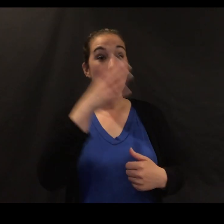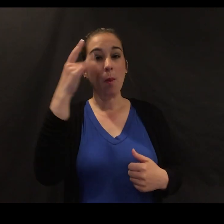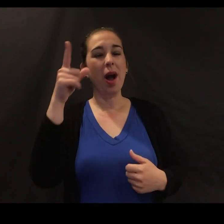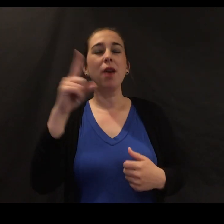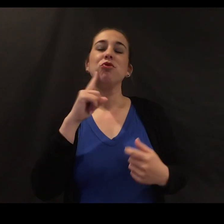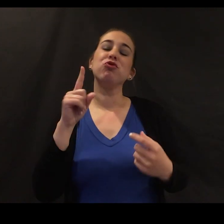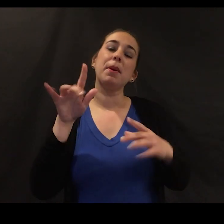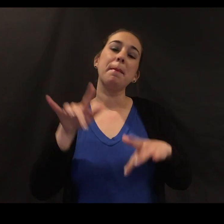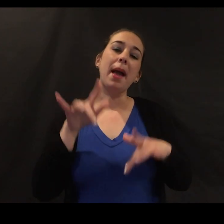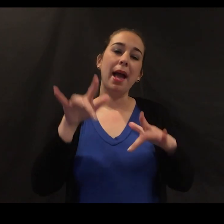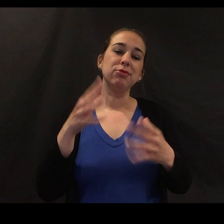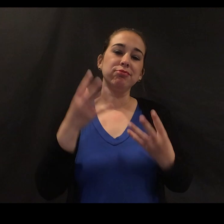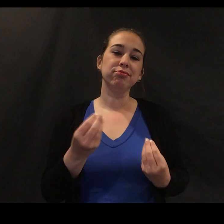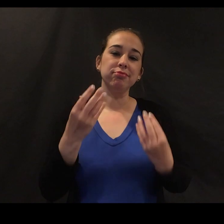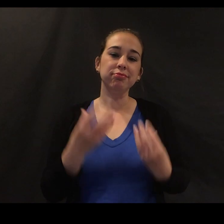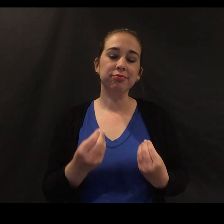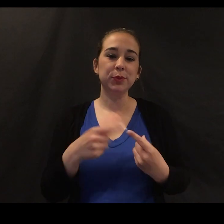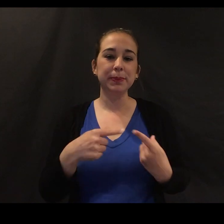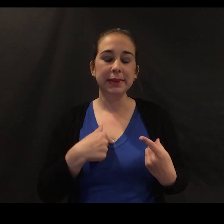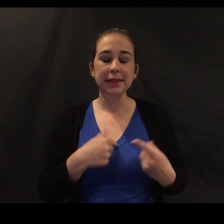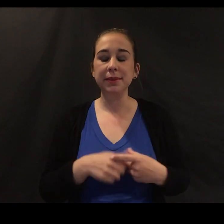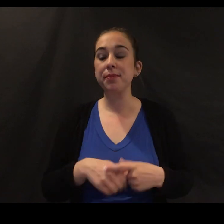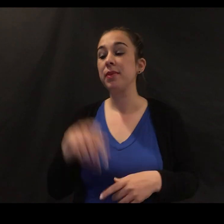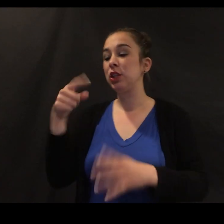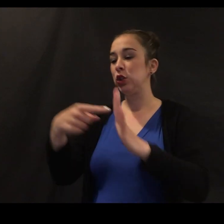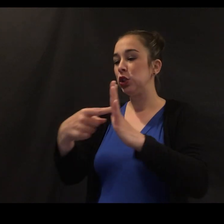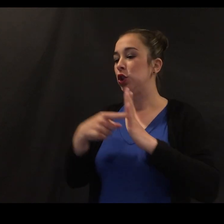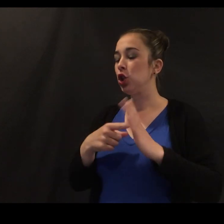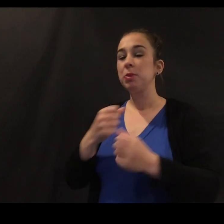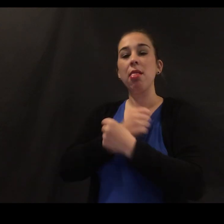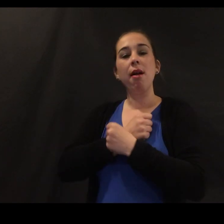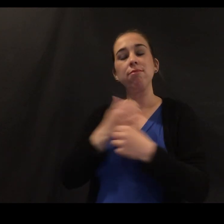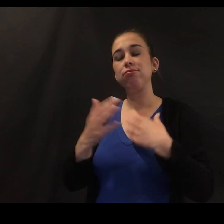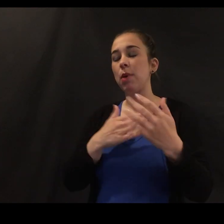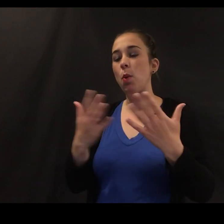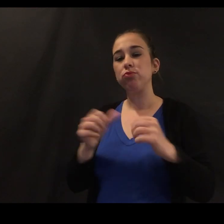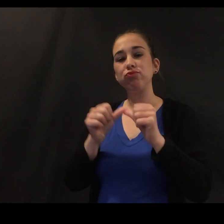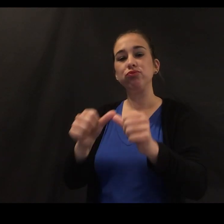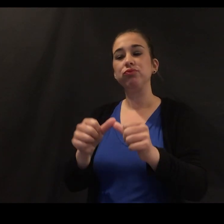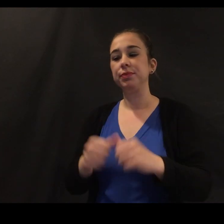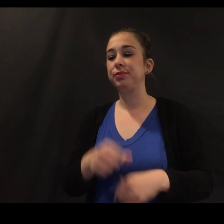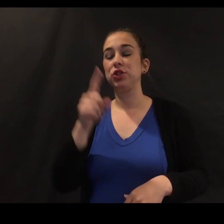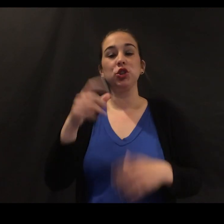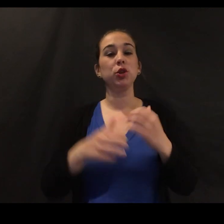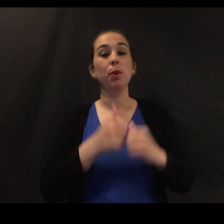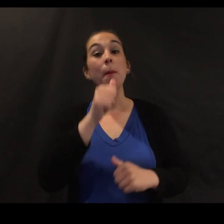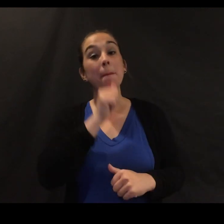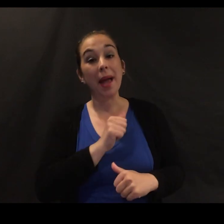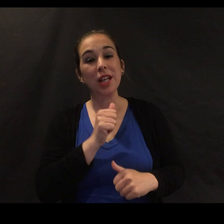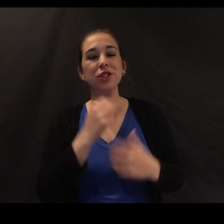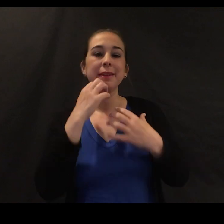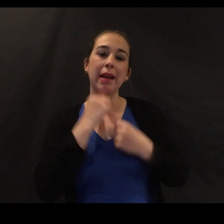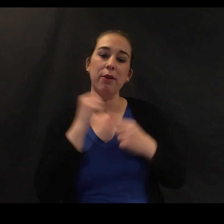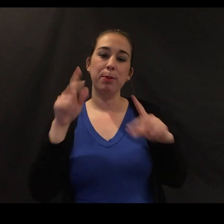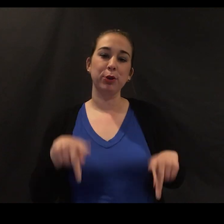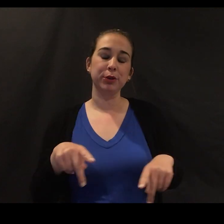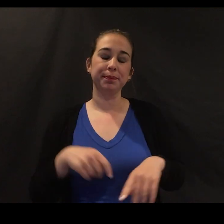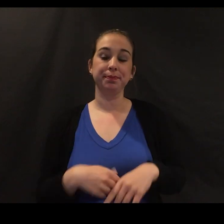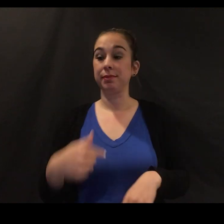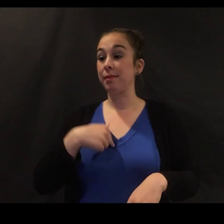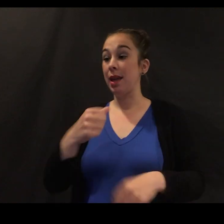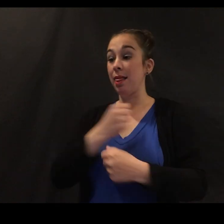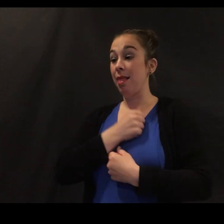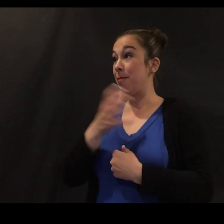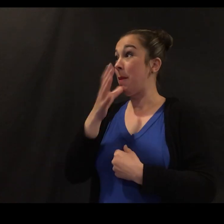compassionate she is towards me. Because she shows me unconditional love. Because she's the most patient and caring person that I know. I love my mom because